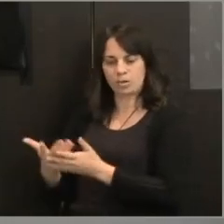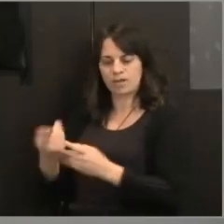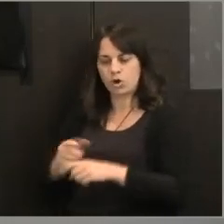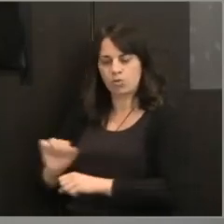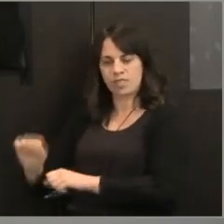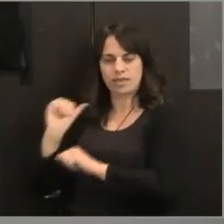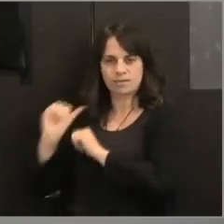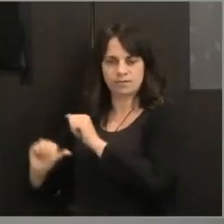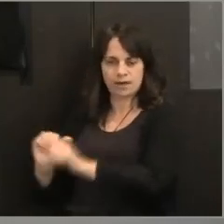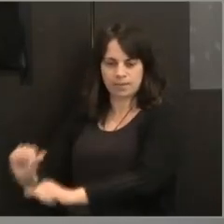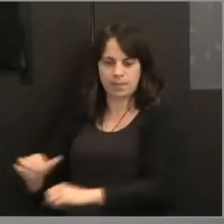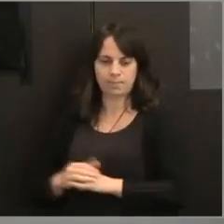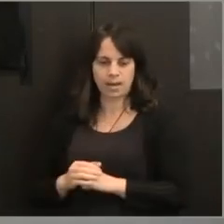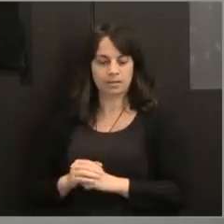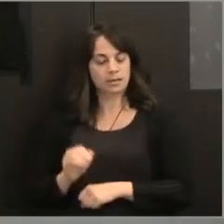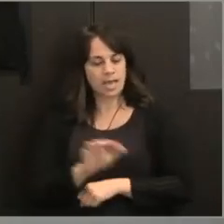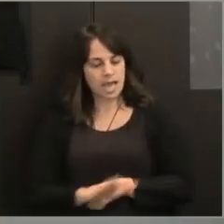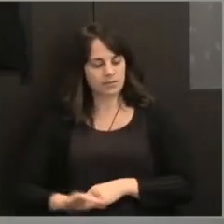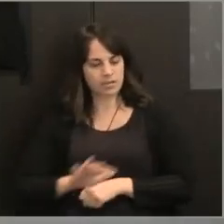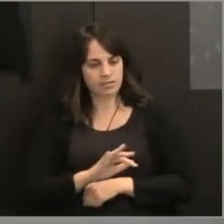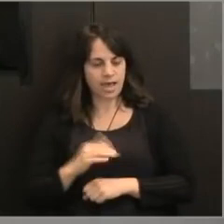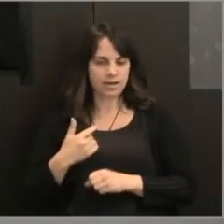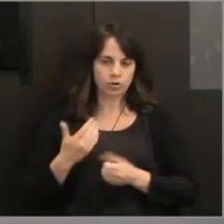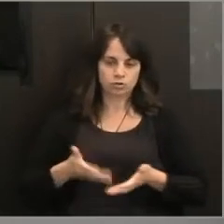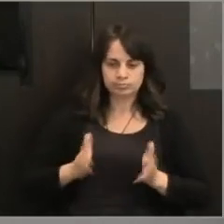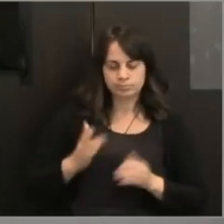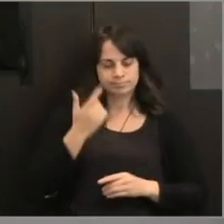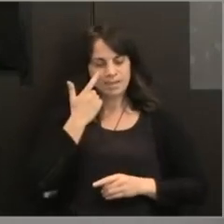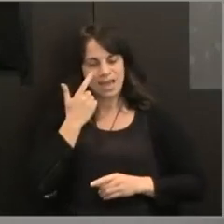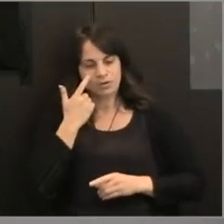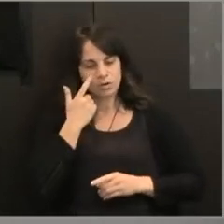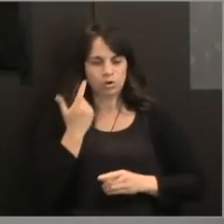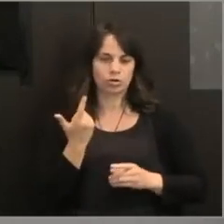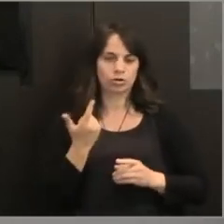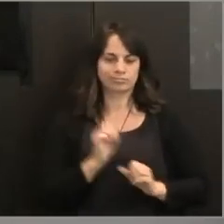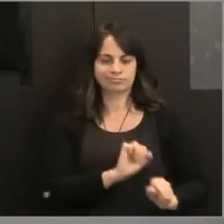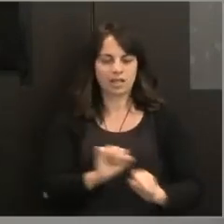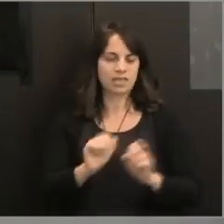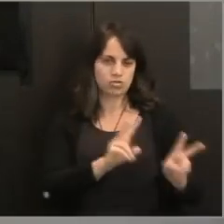for the whānau to address whatever social or economic issues it might